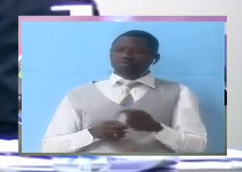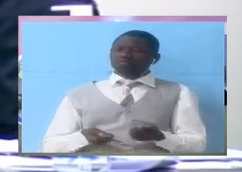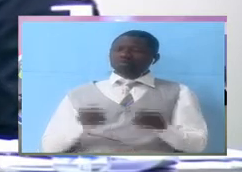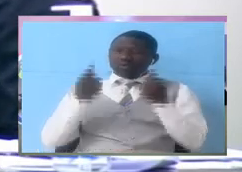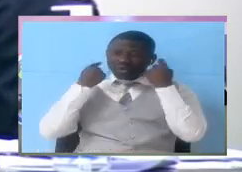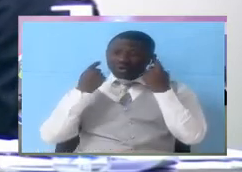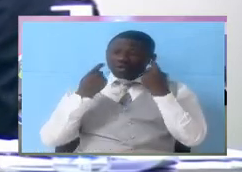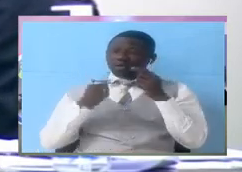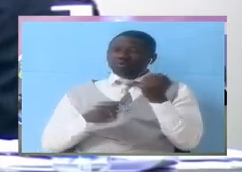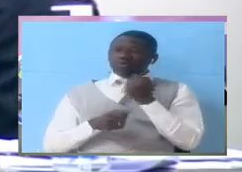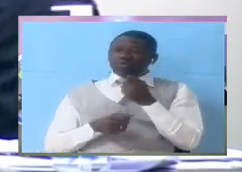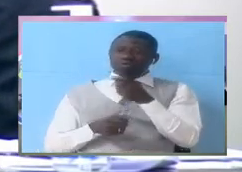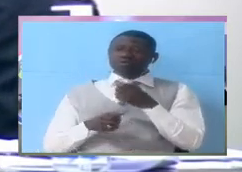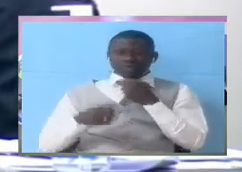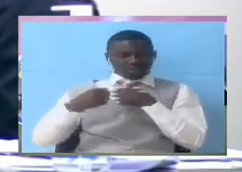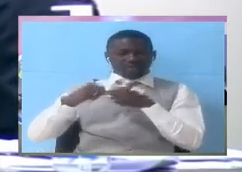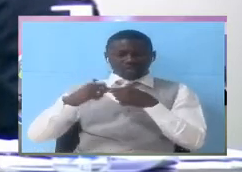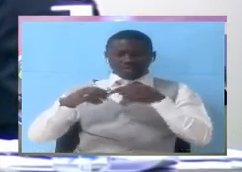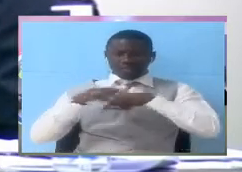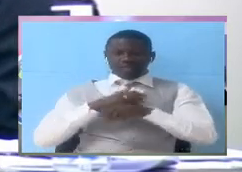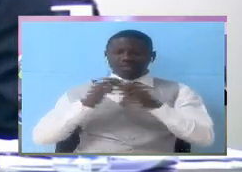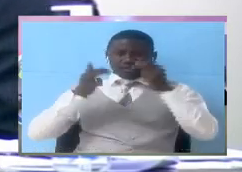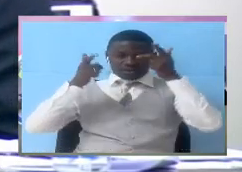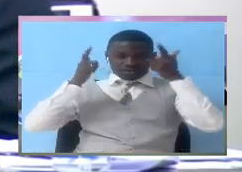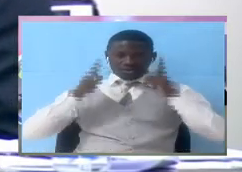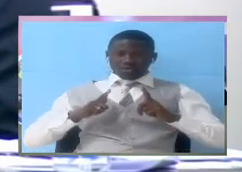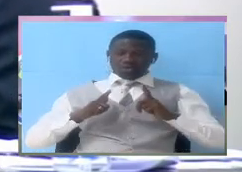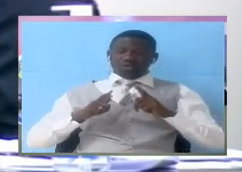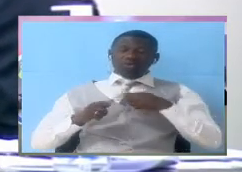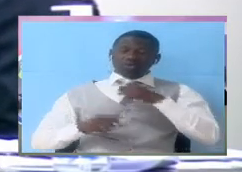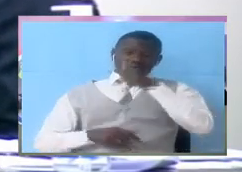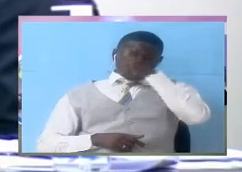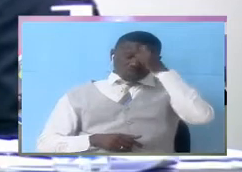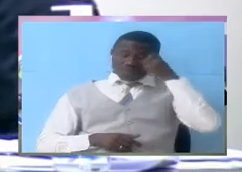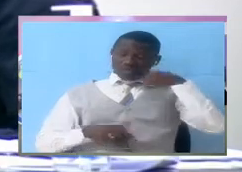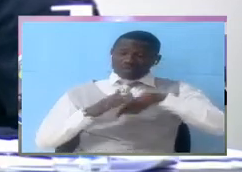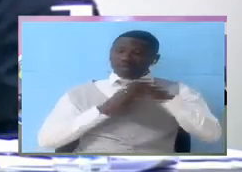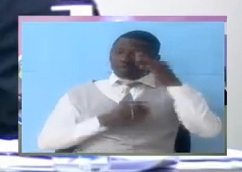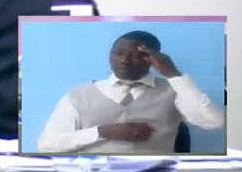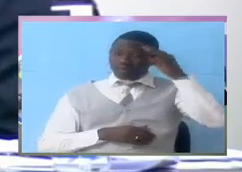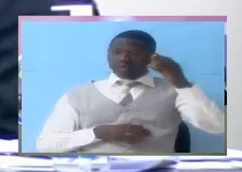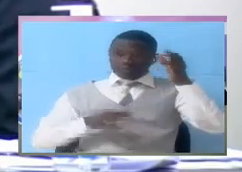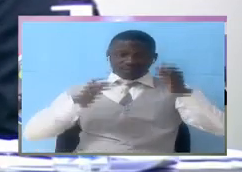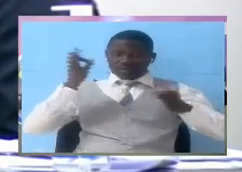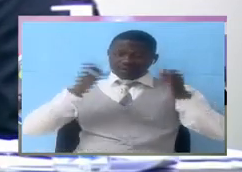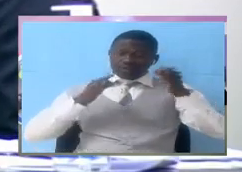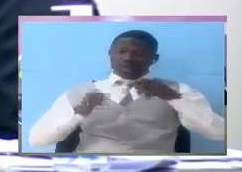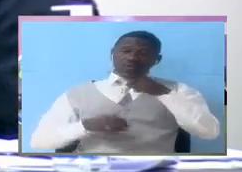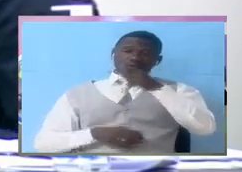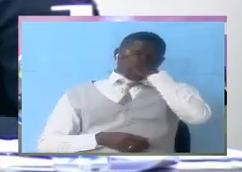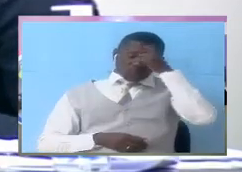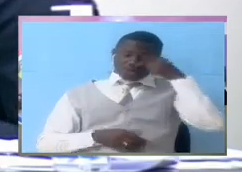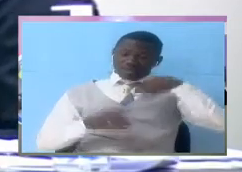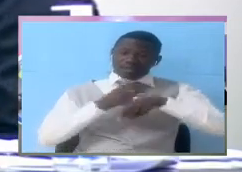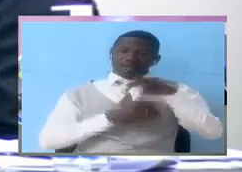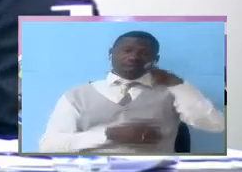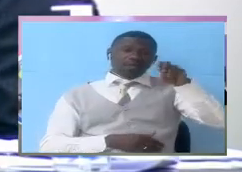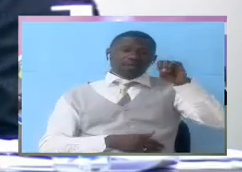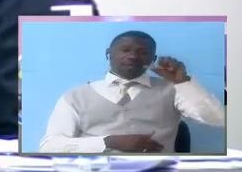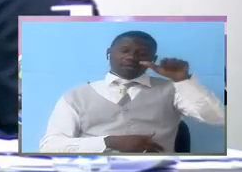you have been trained in the law, you have worked in Ministry of Justice, You have worked in NIA. You were